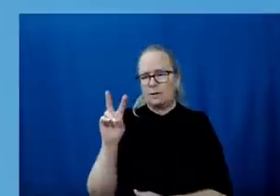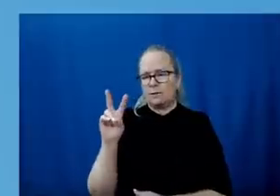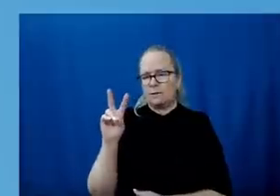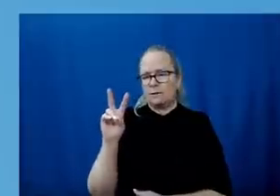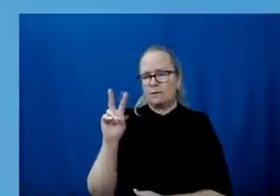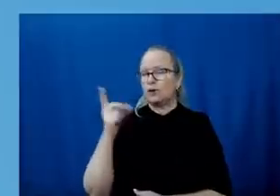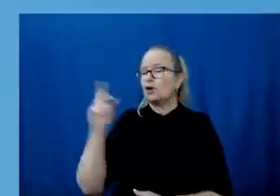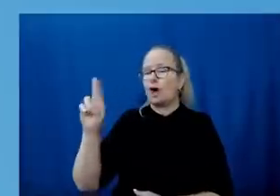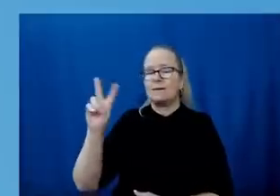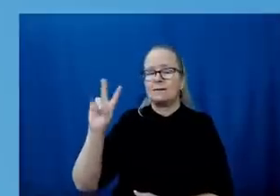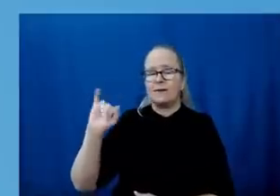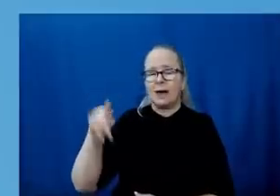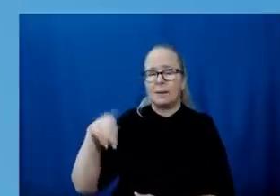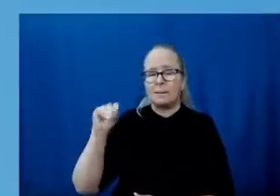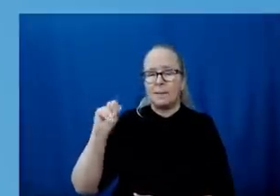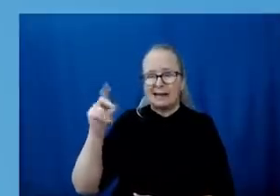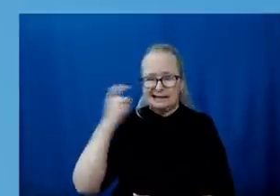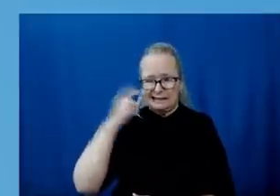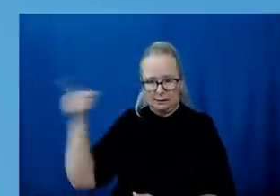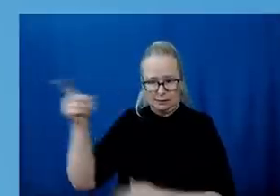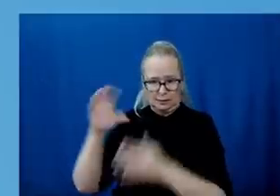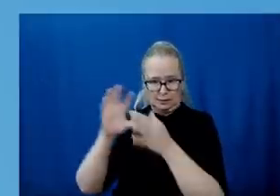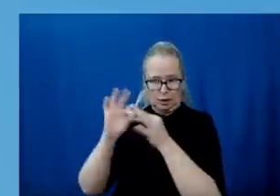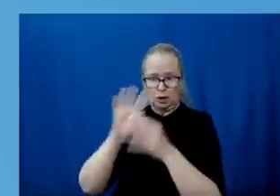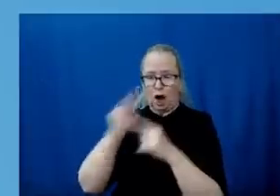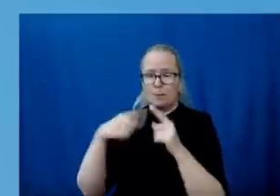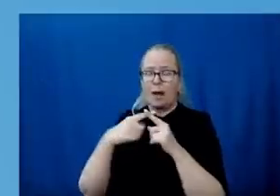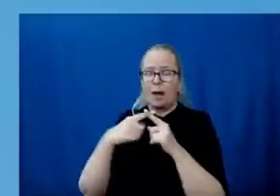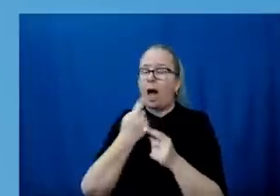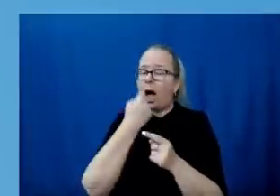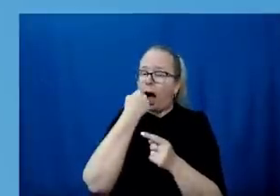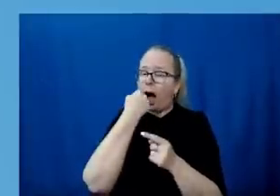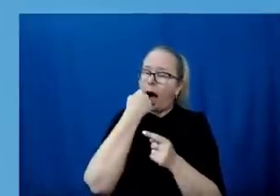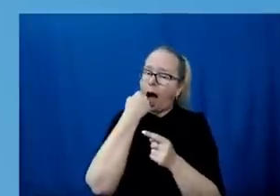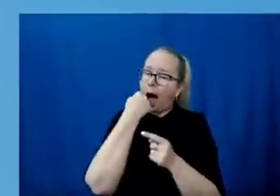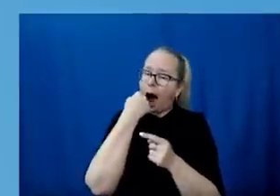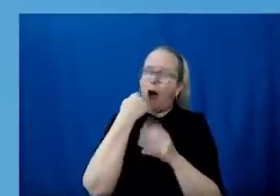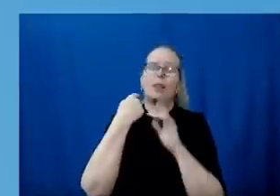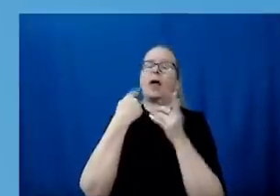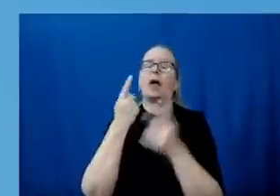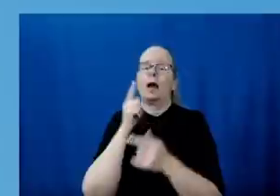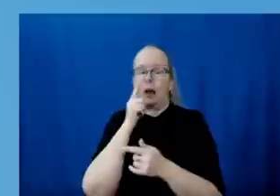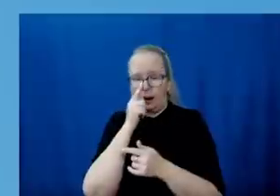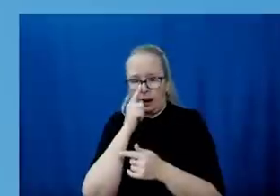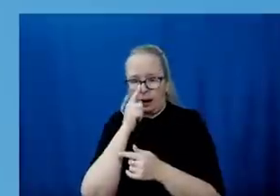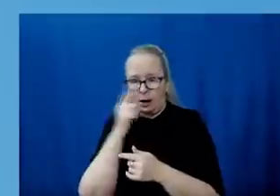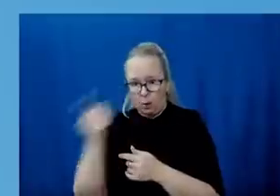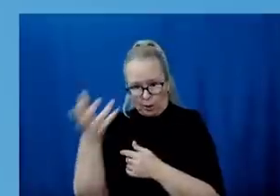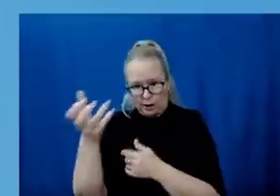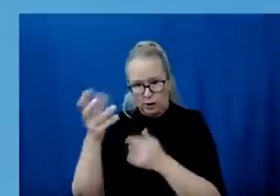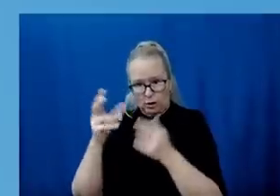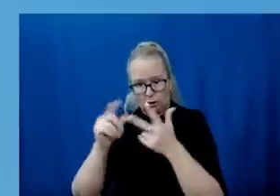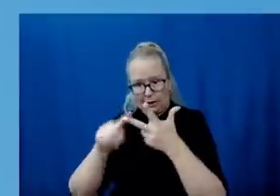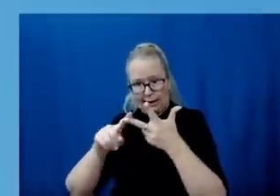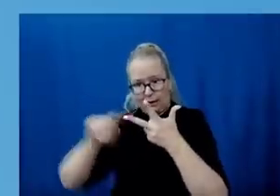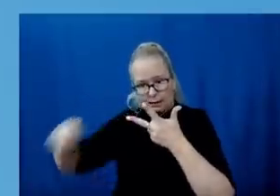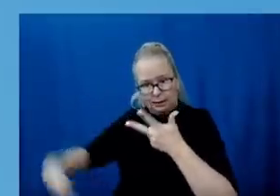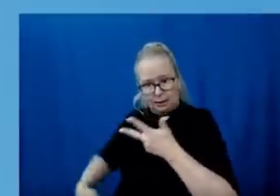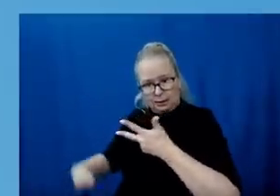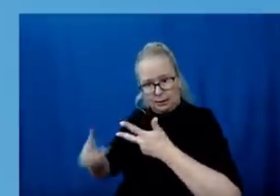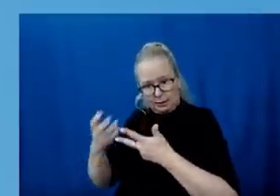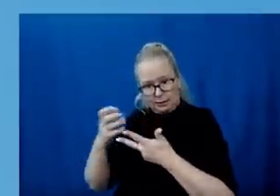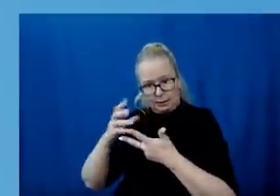the approach that Dr. Vipond suggested in terms of doing an oral swab and then a nasal swab, if you were going to include rectal, you want to make sure you got the order